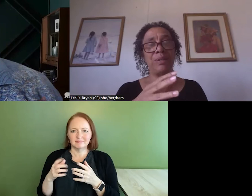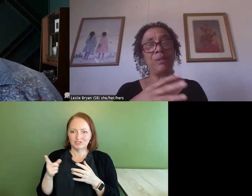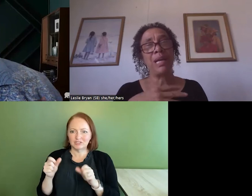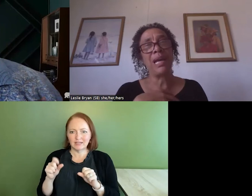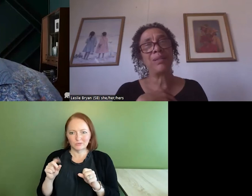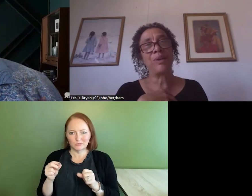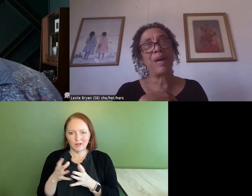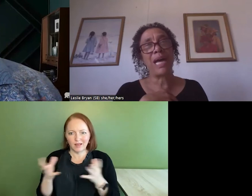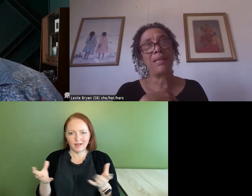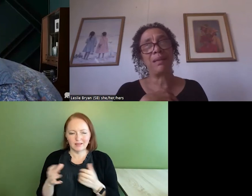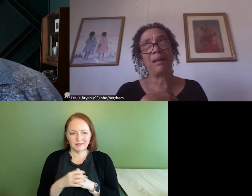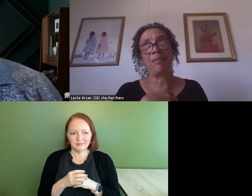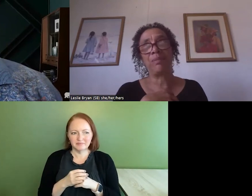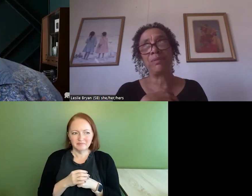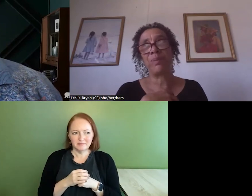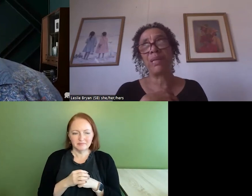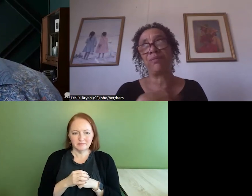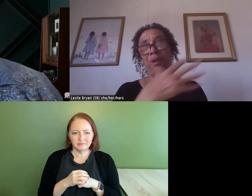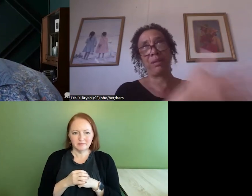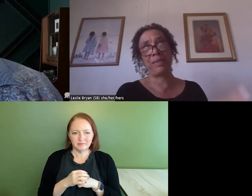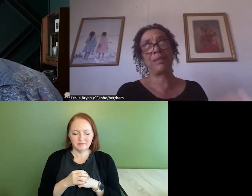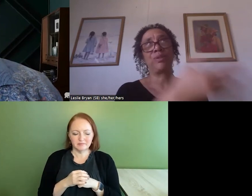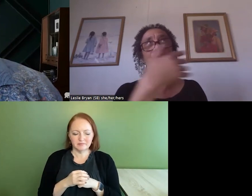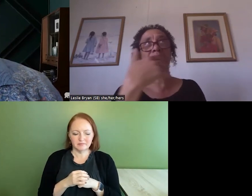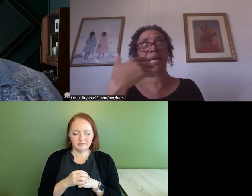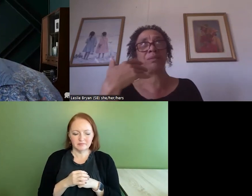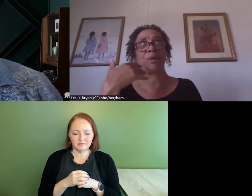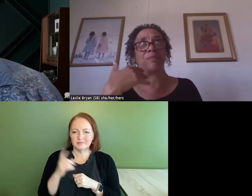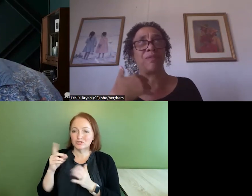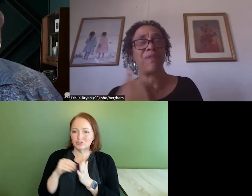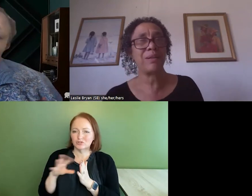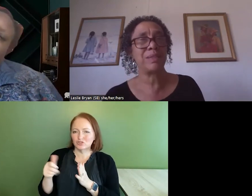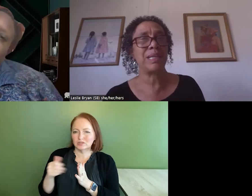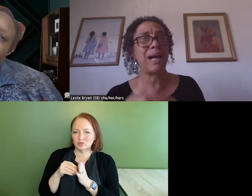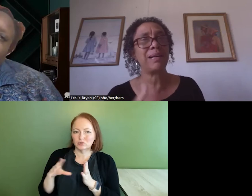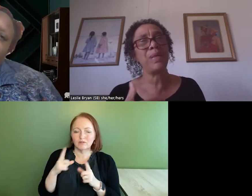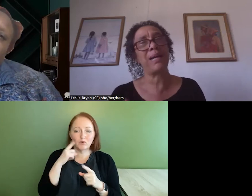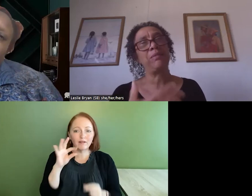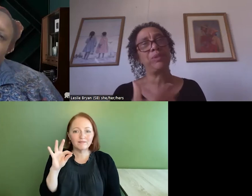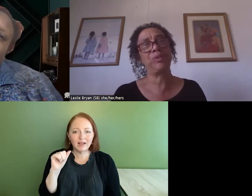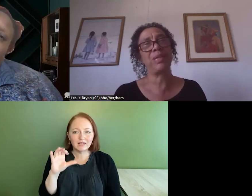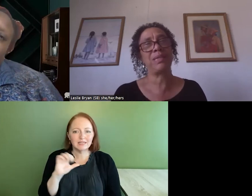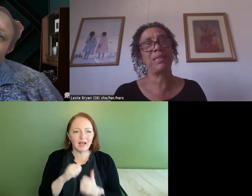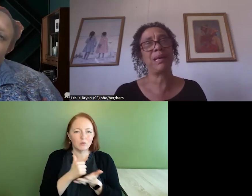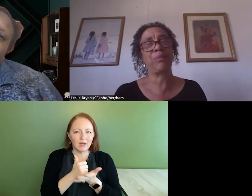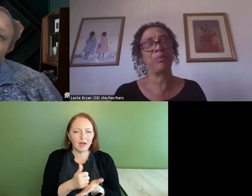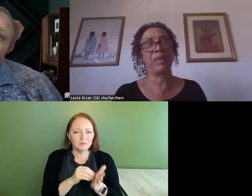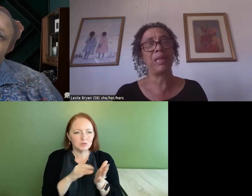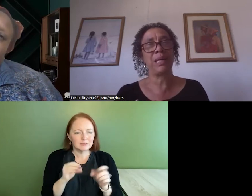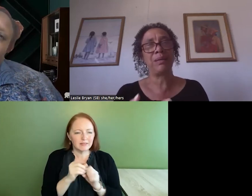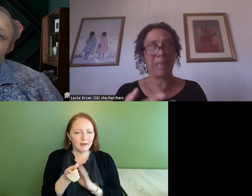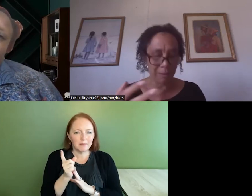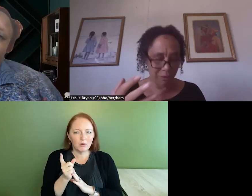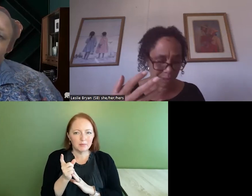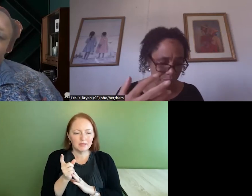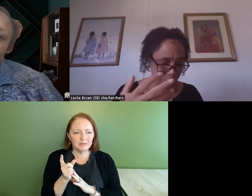do. And so as speaking, for, this is a student, and so for faculty, how can we help students in that moment